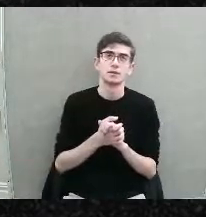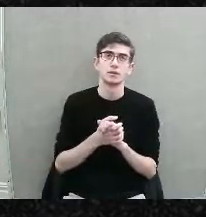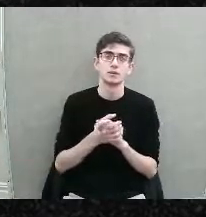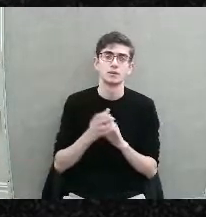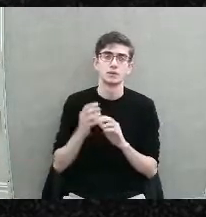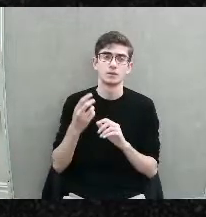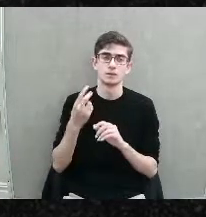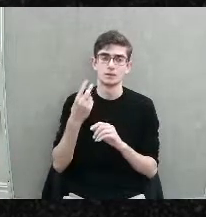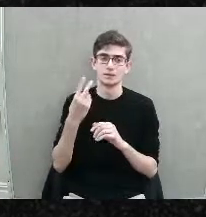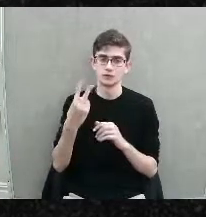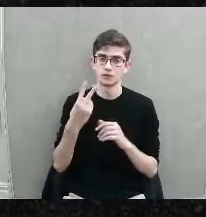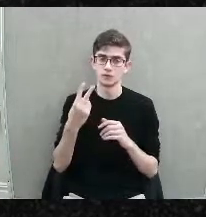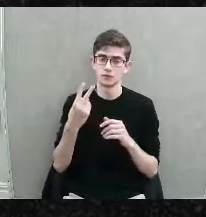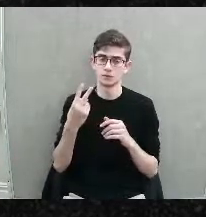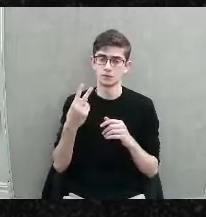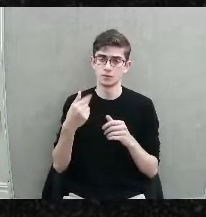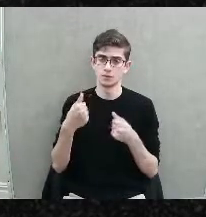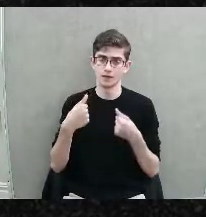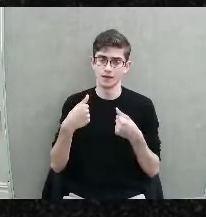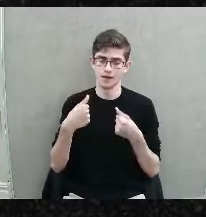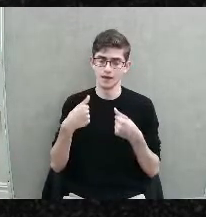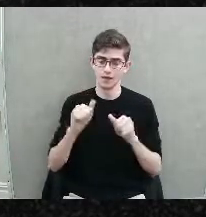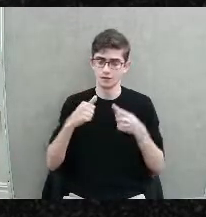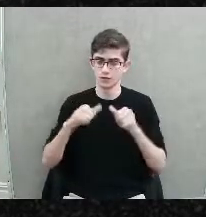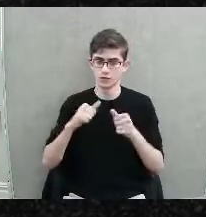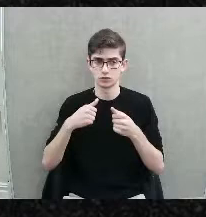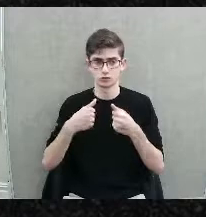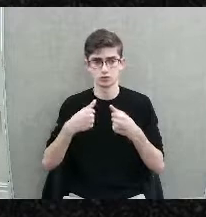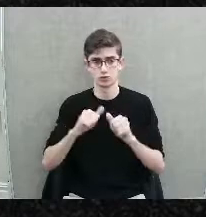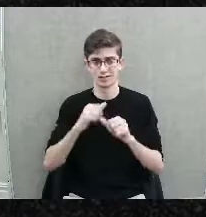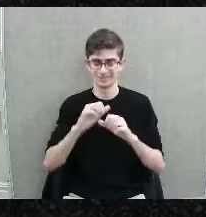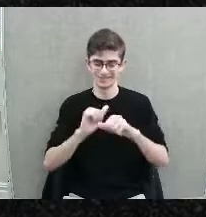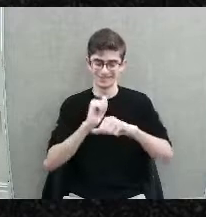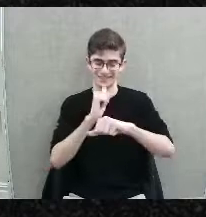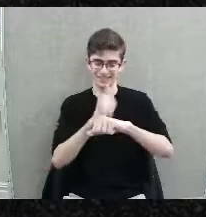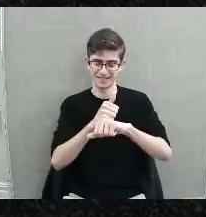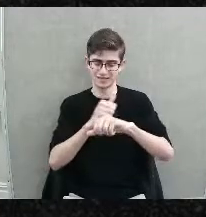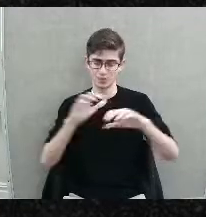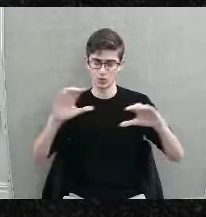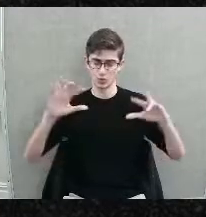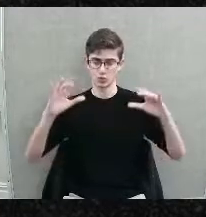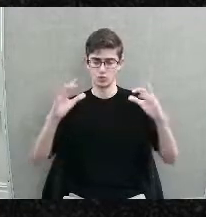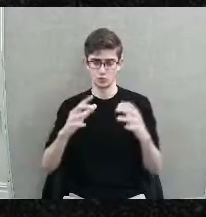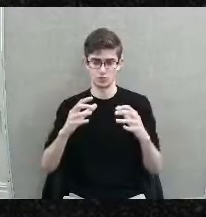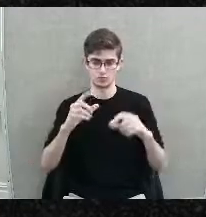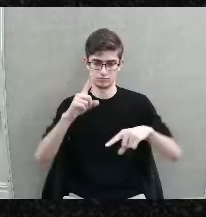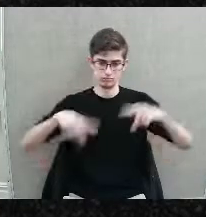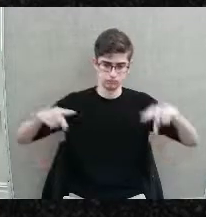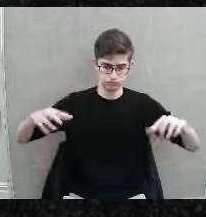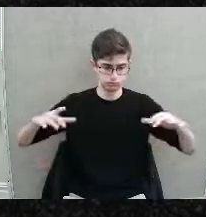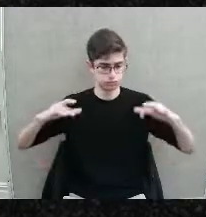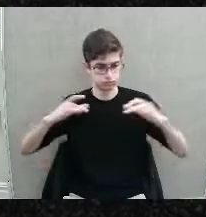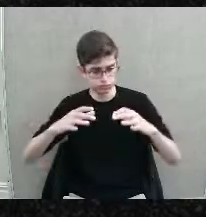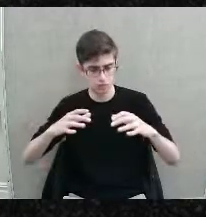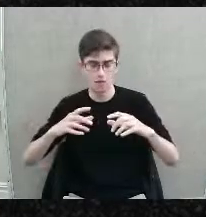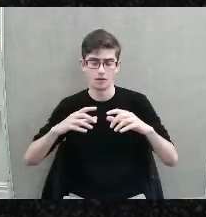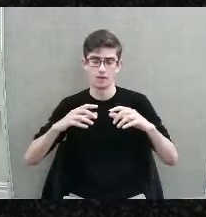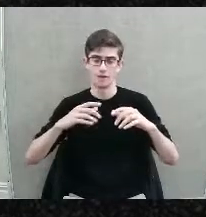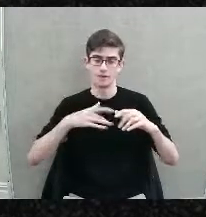efforts at creating a hegemonic coalition that can dominate. But I think there is